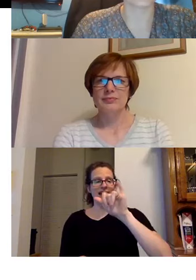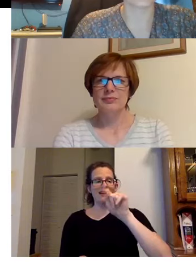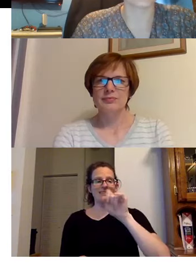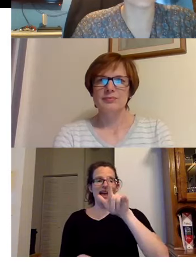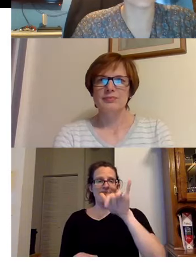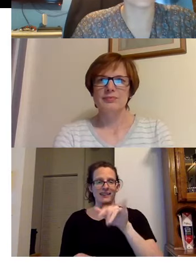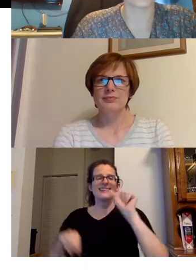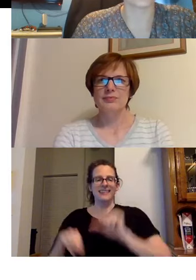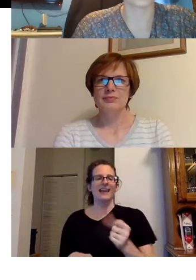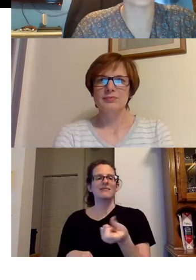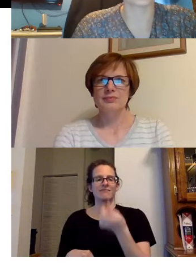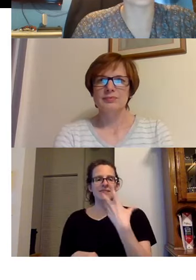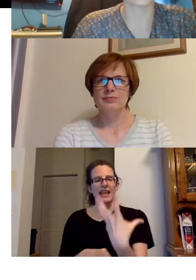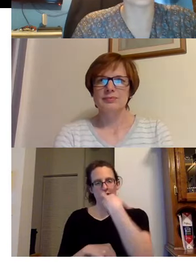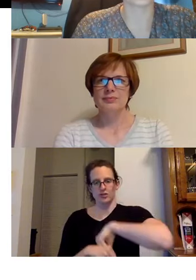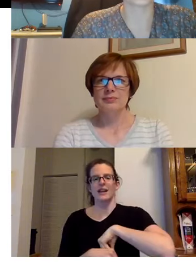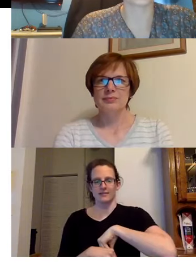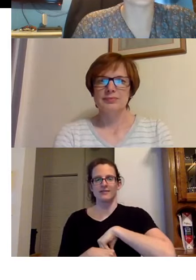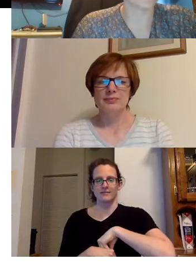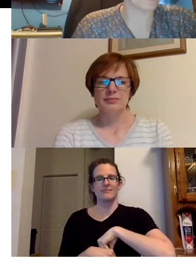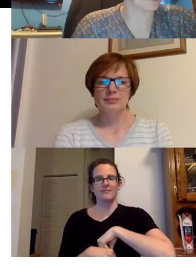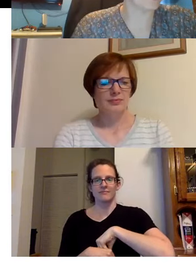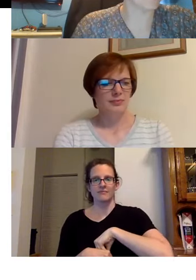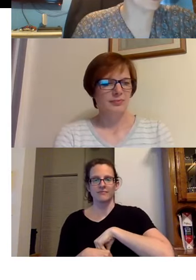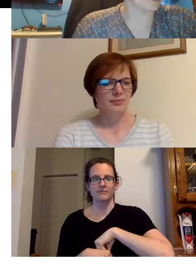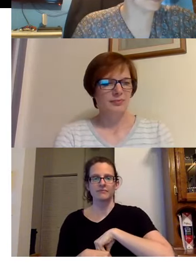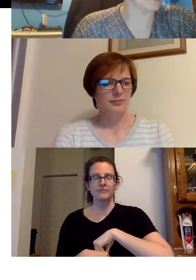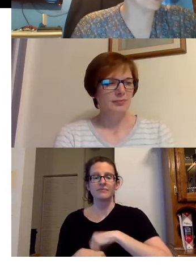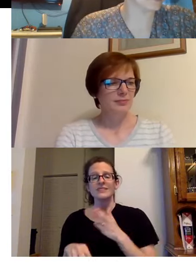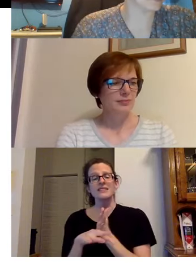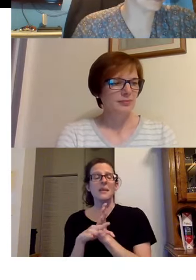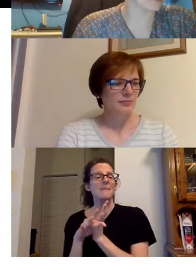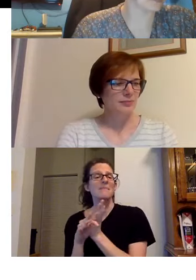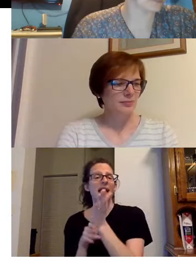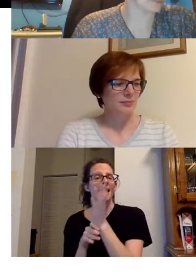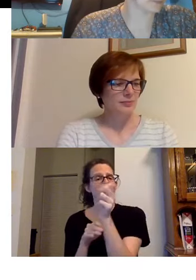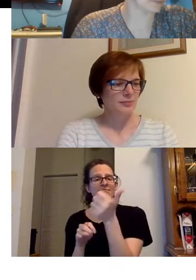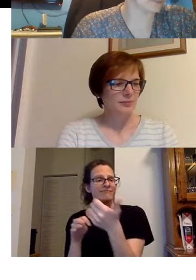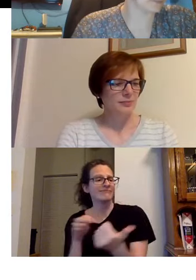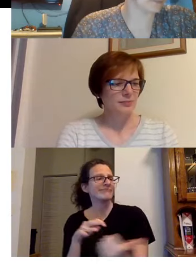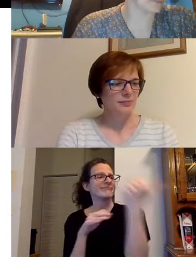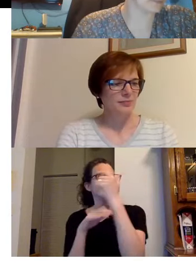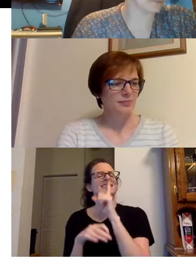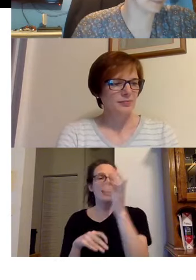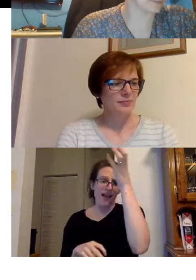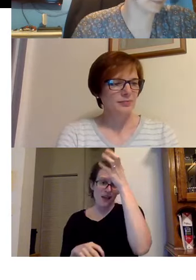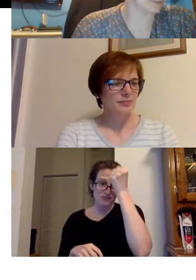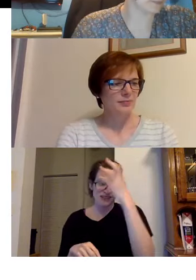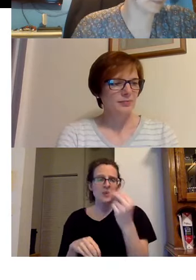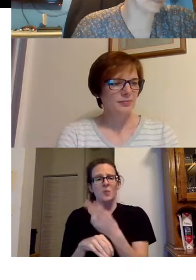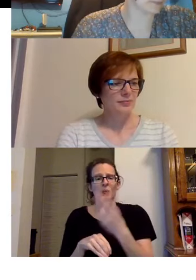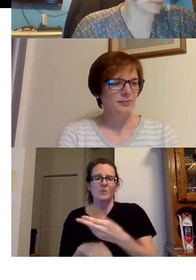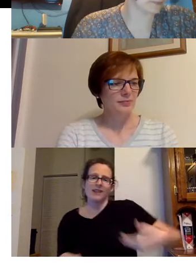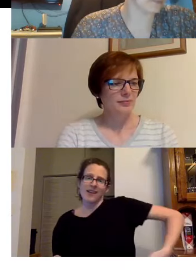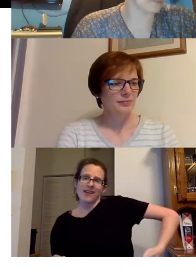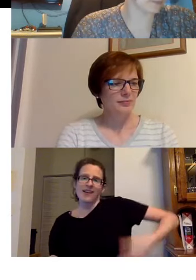can even ingest them internally. The main thing is to use common sense and go with what your gut tells